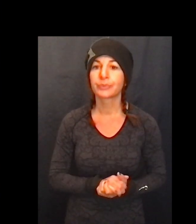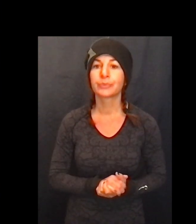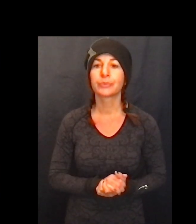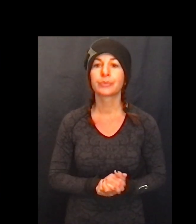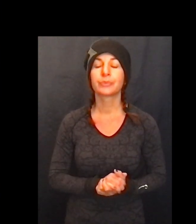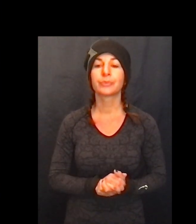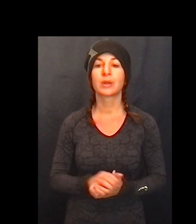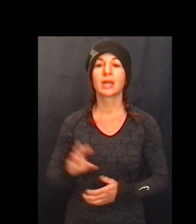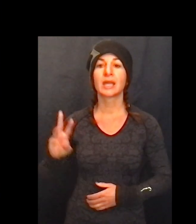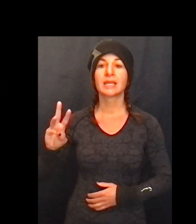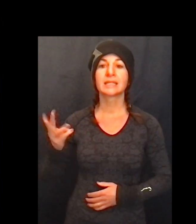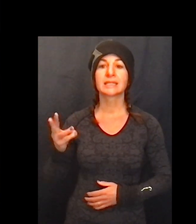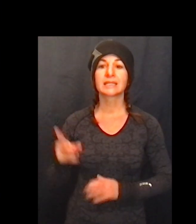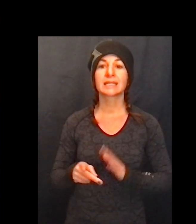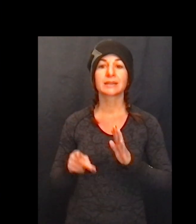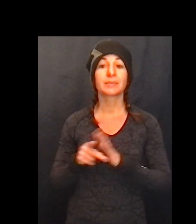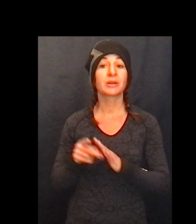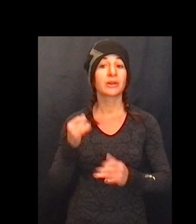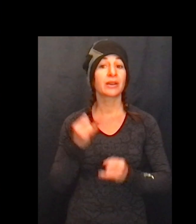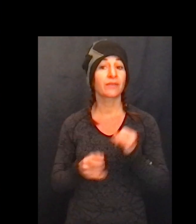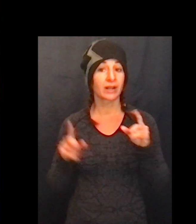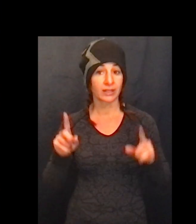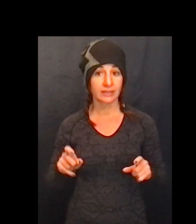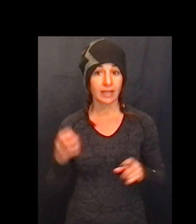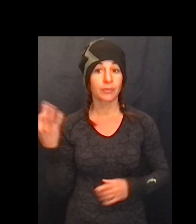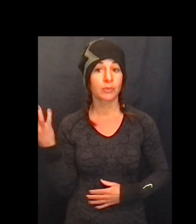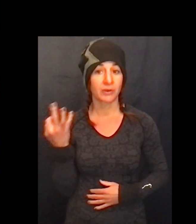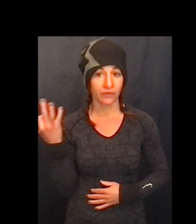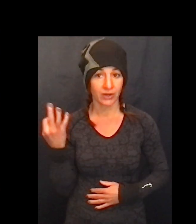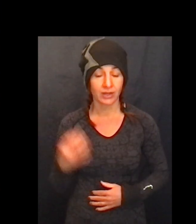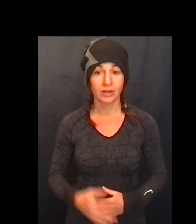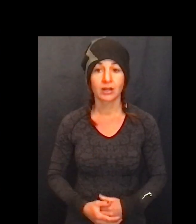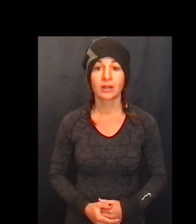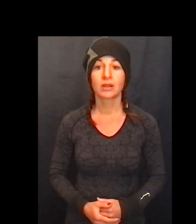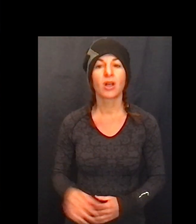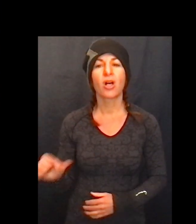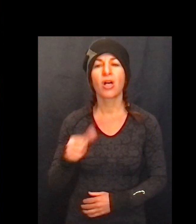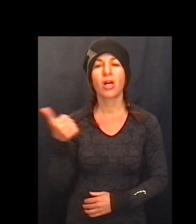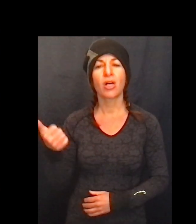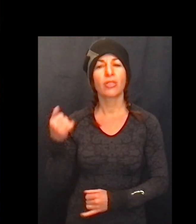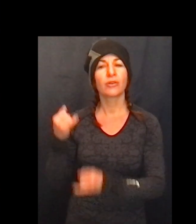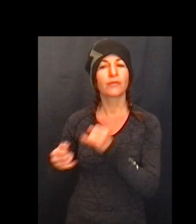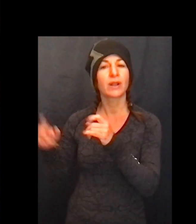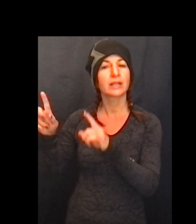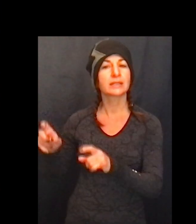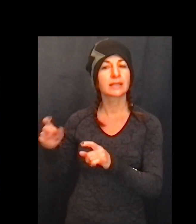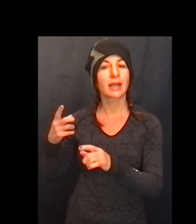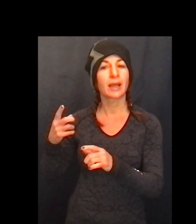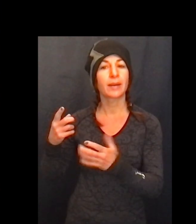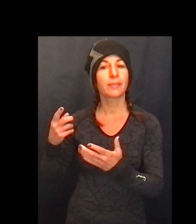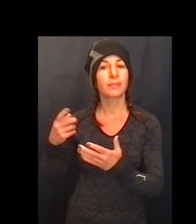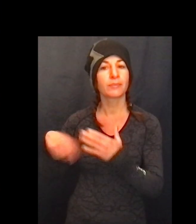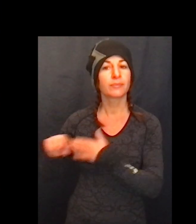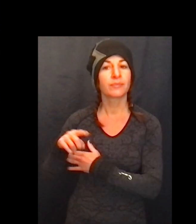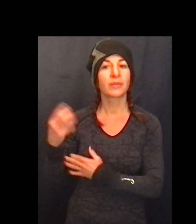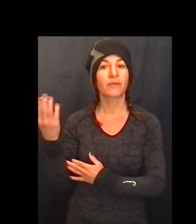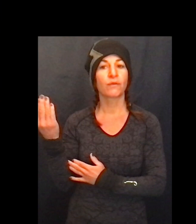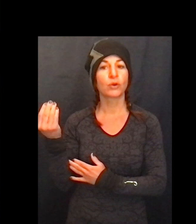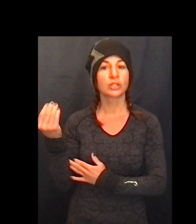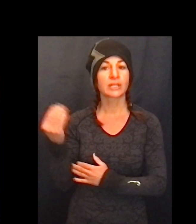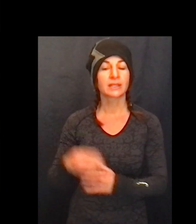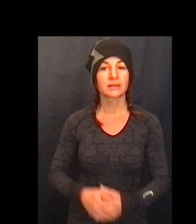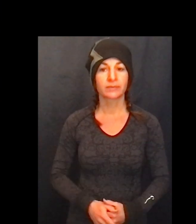your six-period final on Friday, and then all your other finals starting on the 14th.